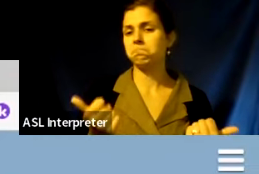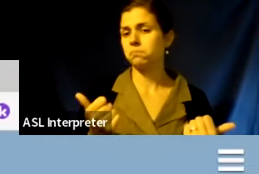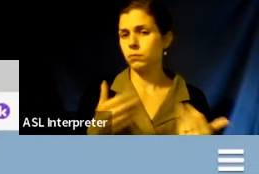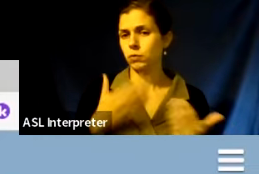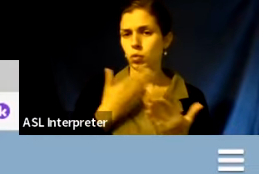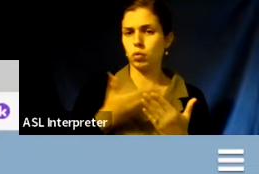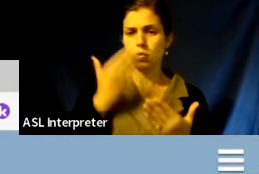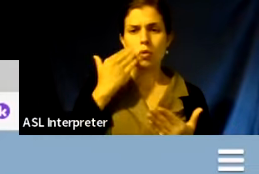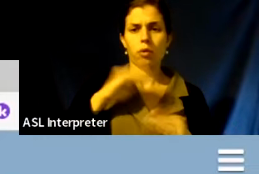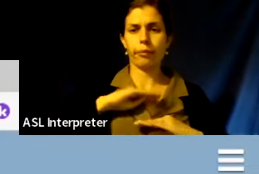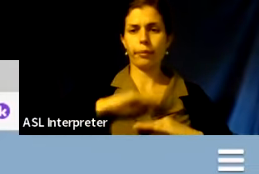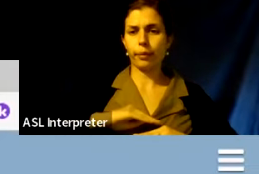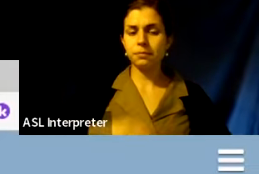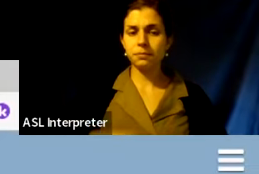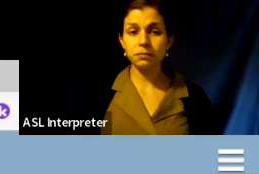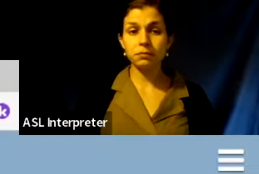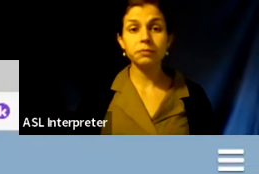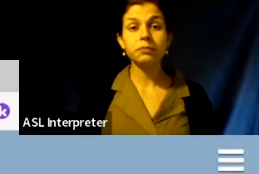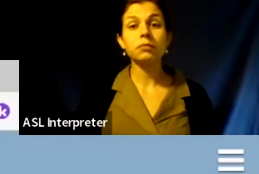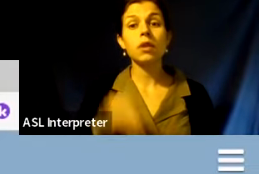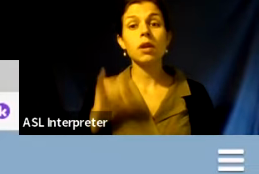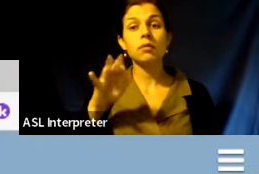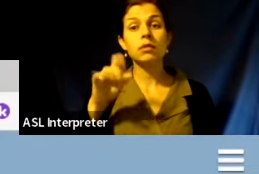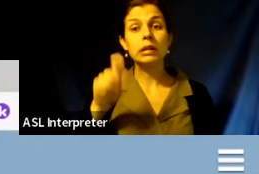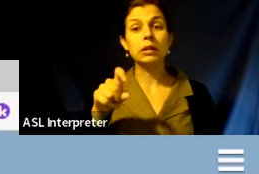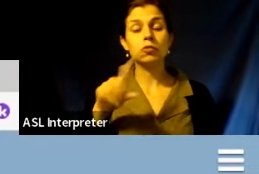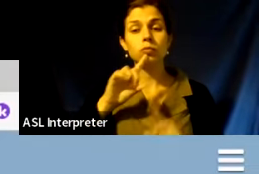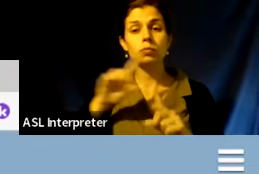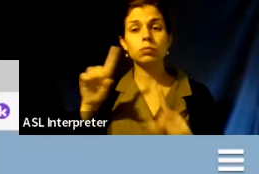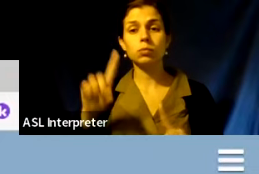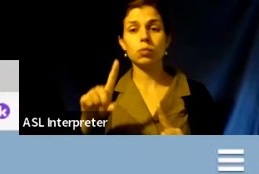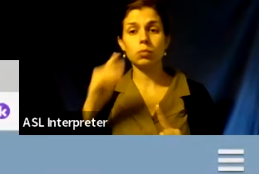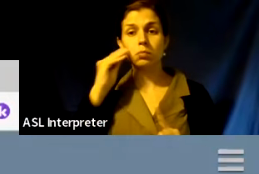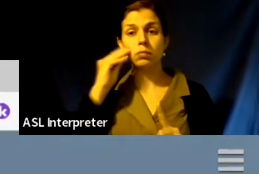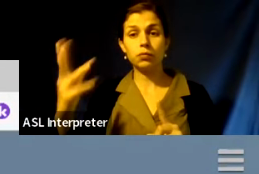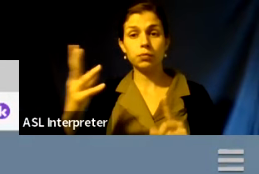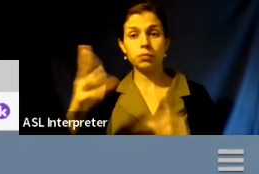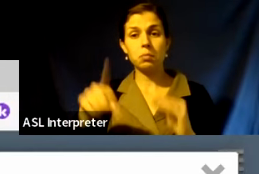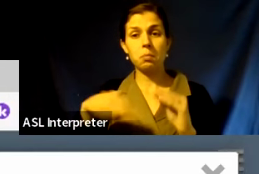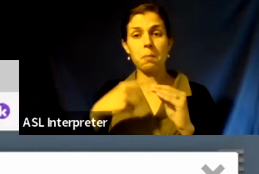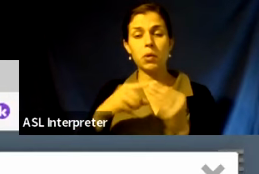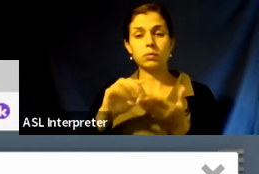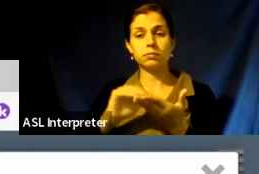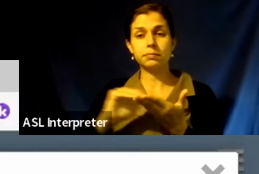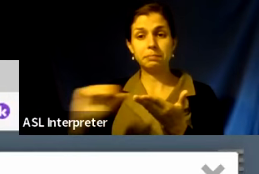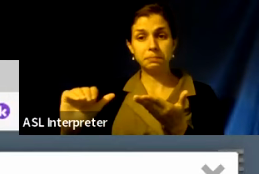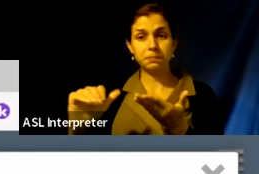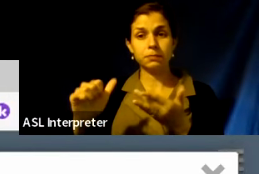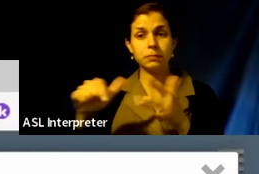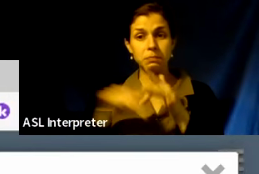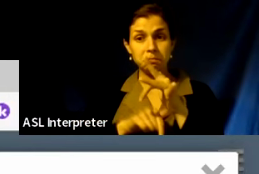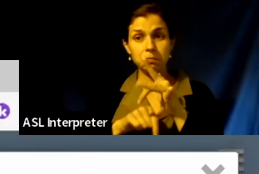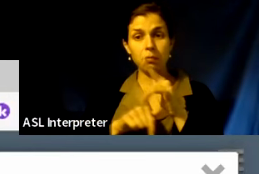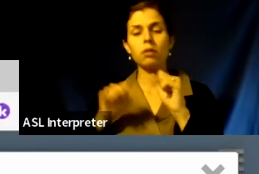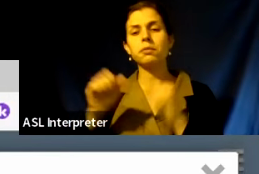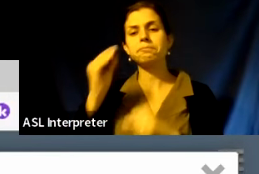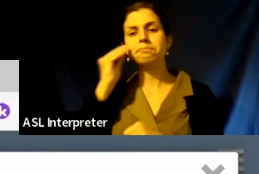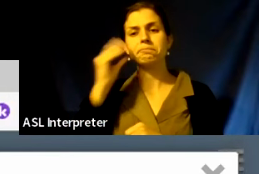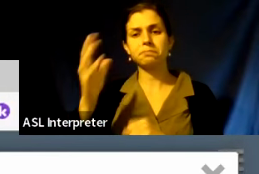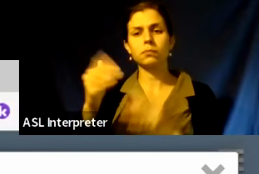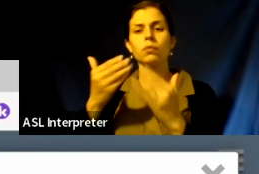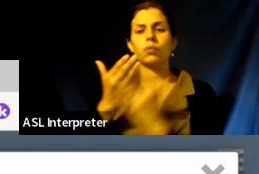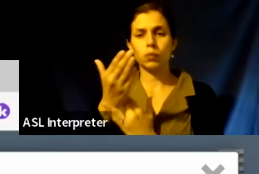my school using the app just by pressing on the Add Absence Request link. And that'll give me